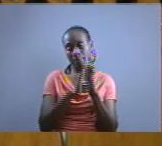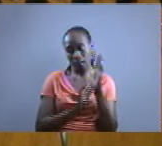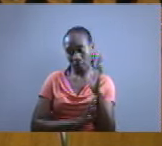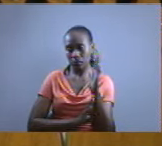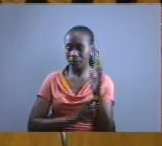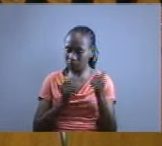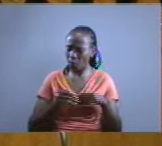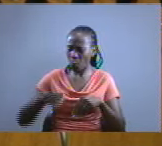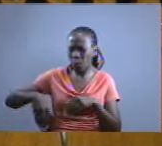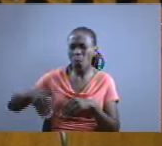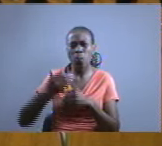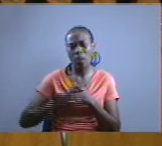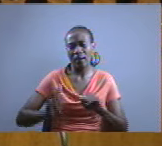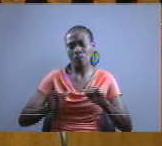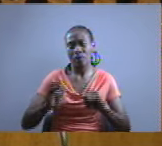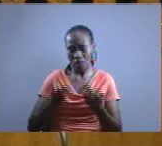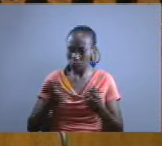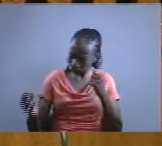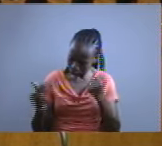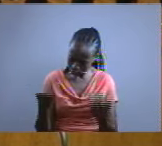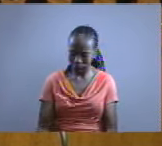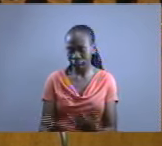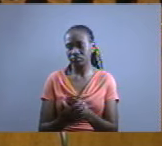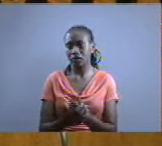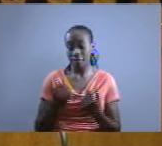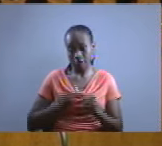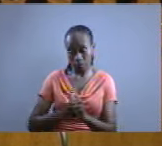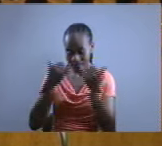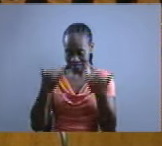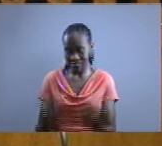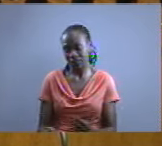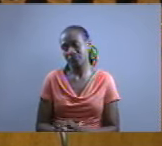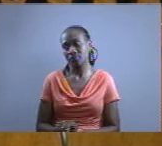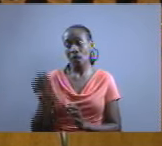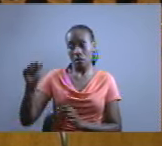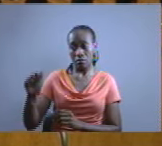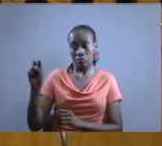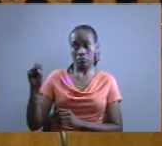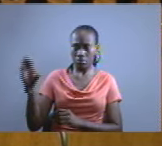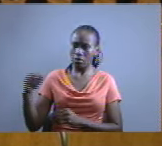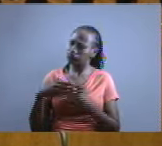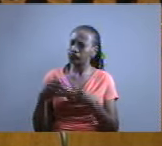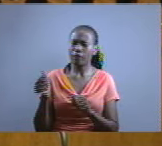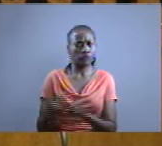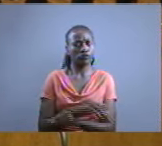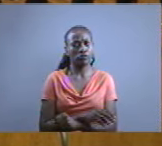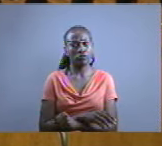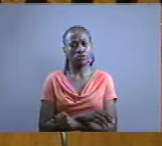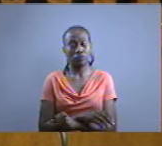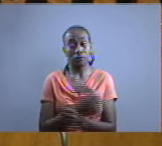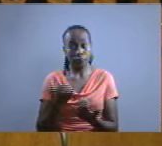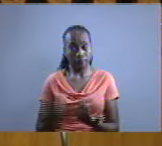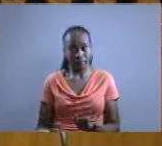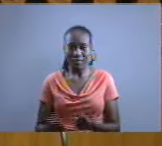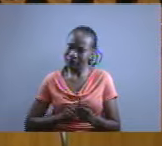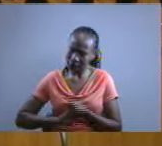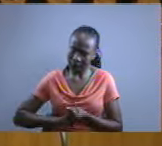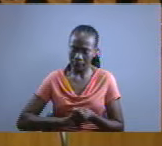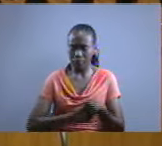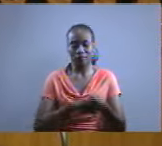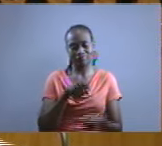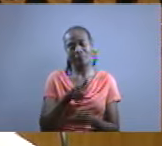overdue, and the time to act is now. The ANC cares, and as such, supports